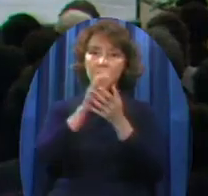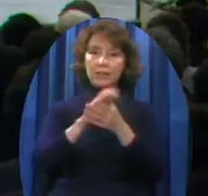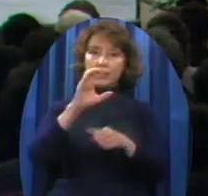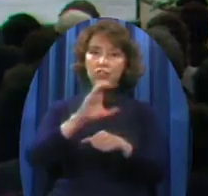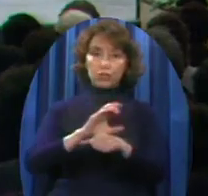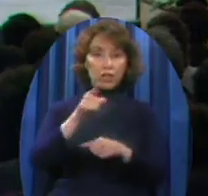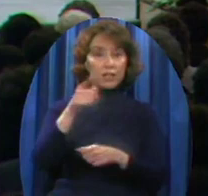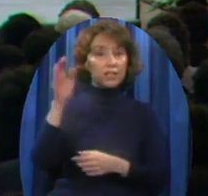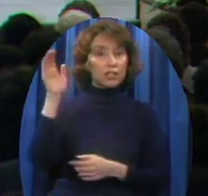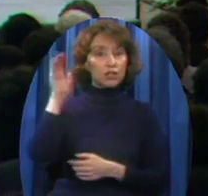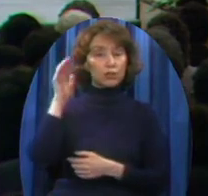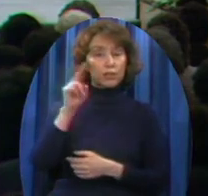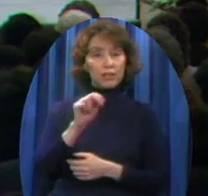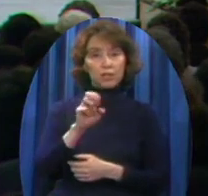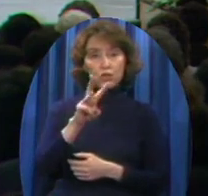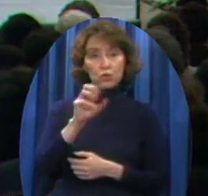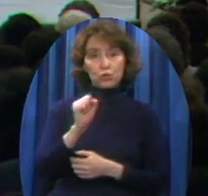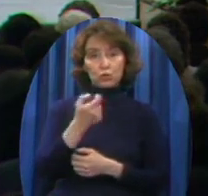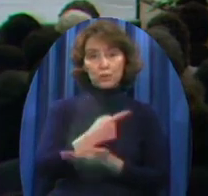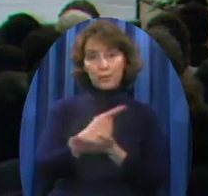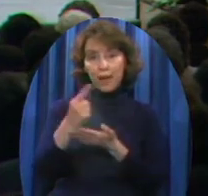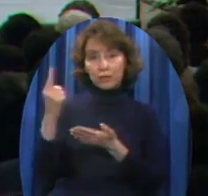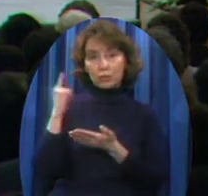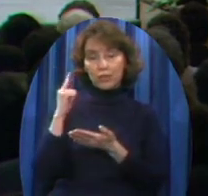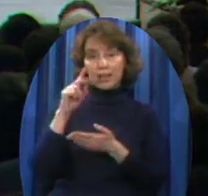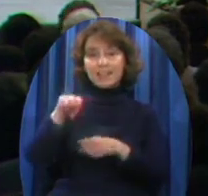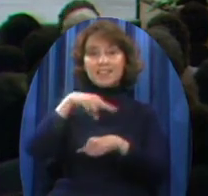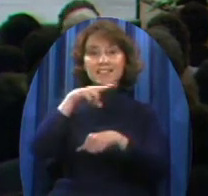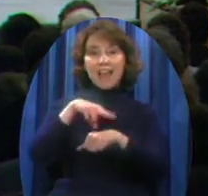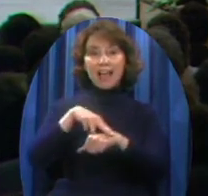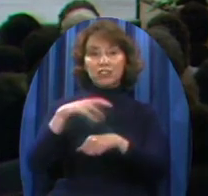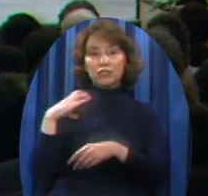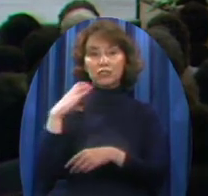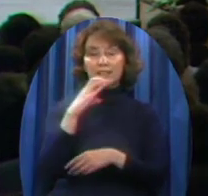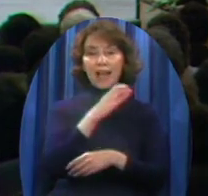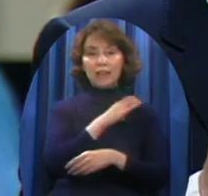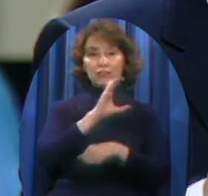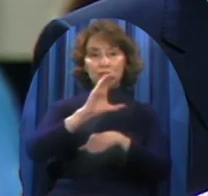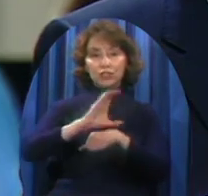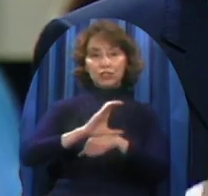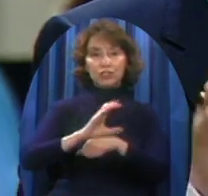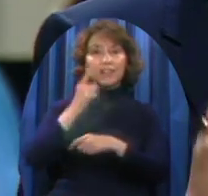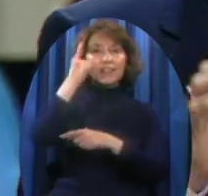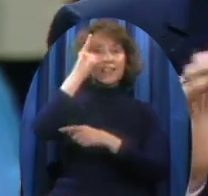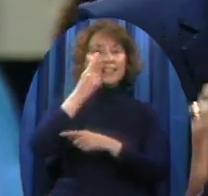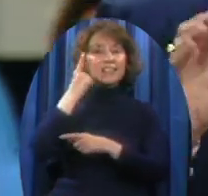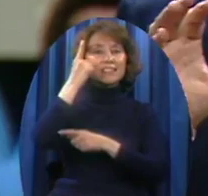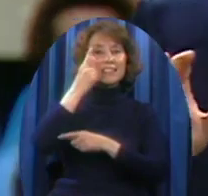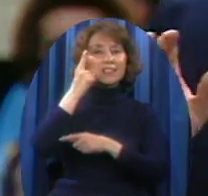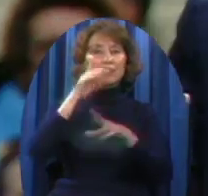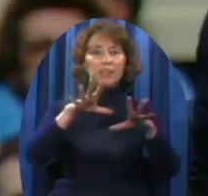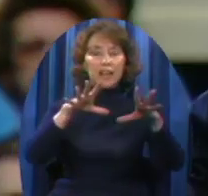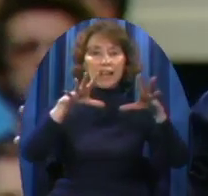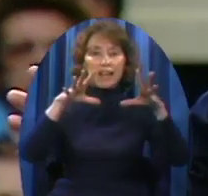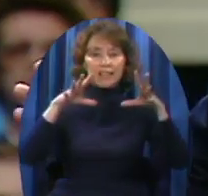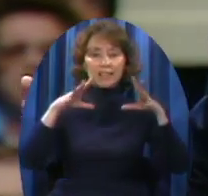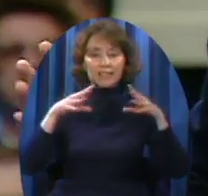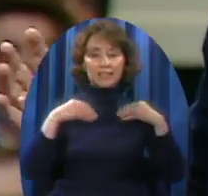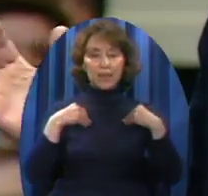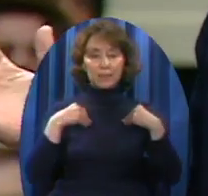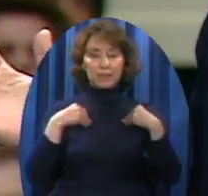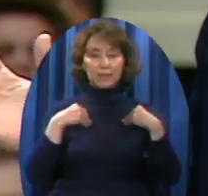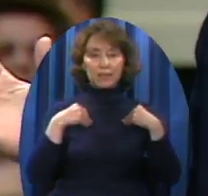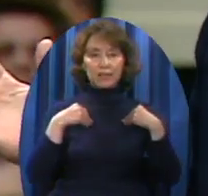hear the news last week that the National Council of Churches is considering accepting the Metropolitan Community Church into